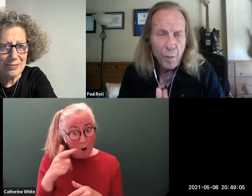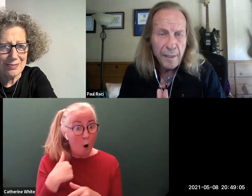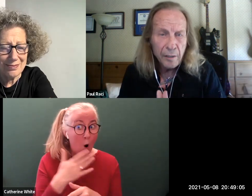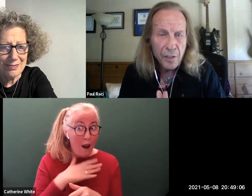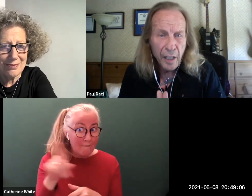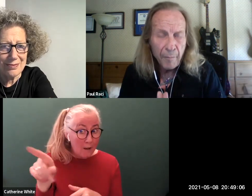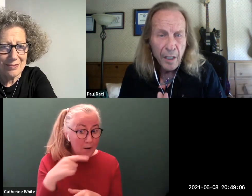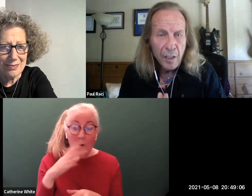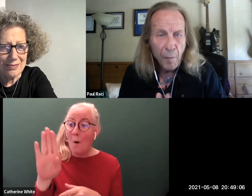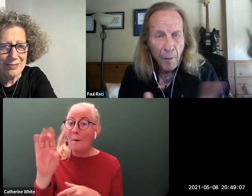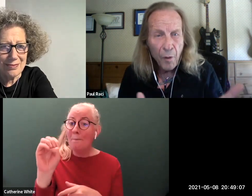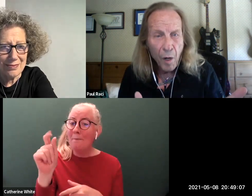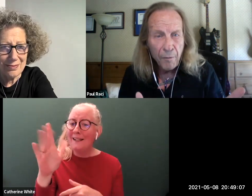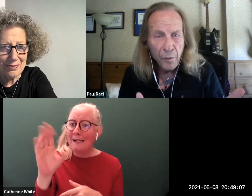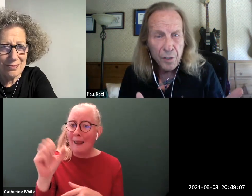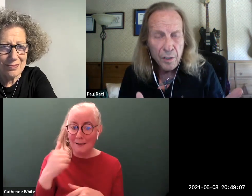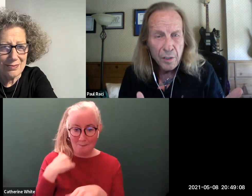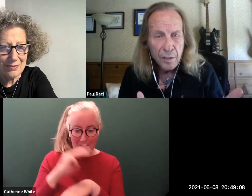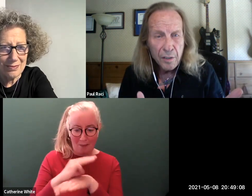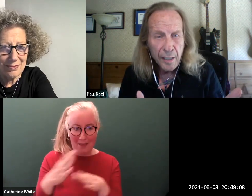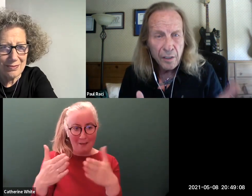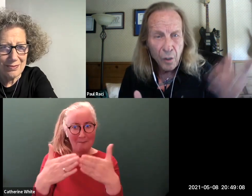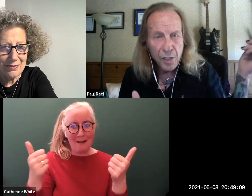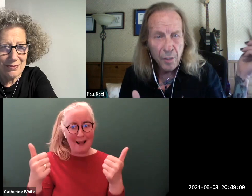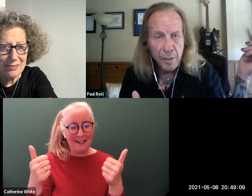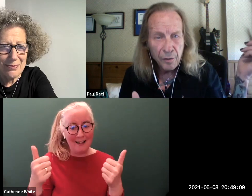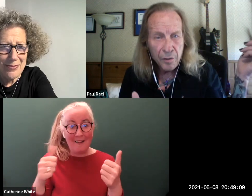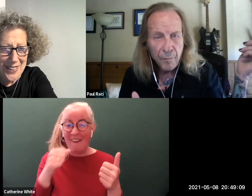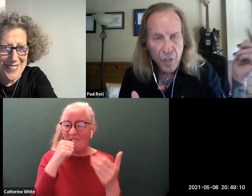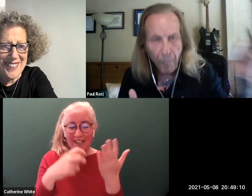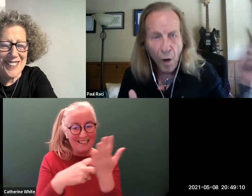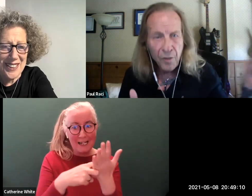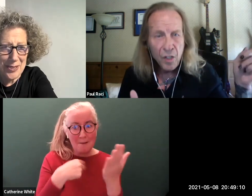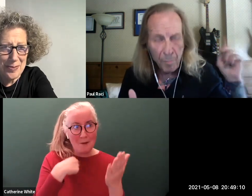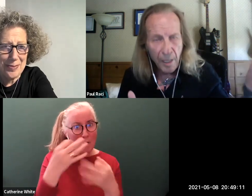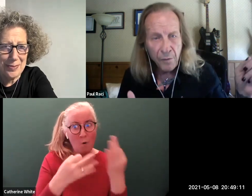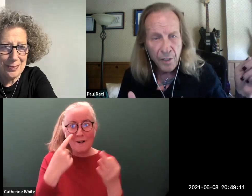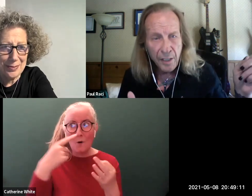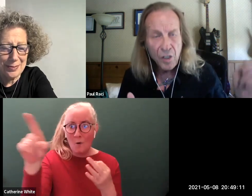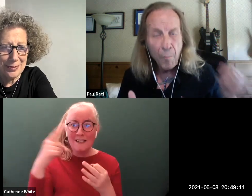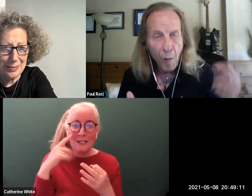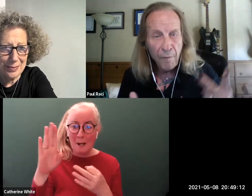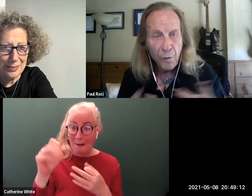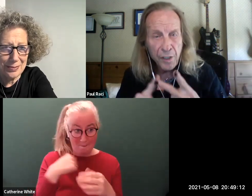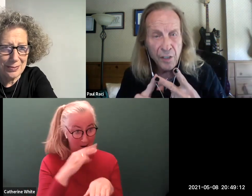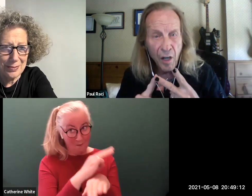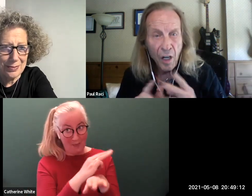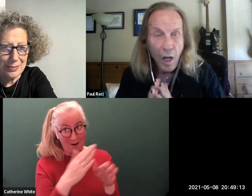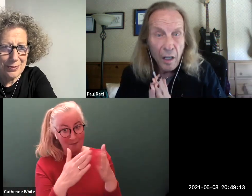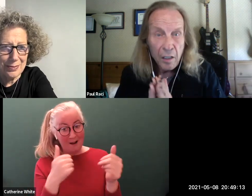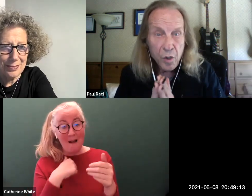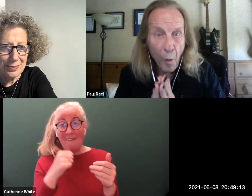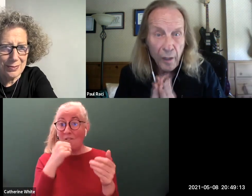When the Beatles came, my mother bought my first ticket to go see the Beatles. She paid for the tickets, bought my first